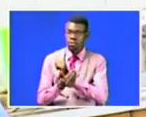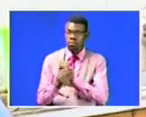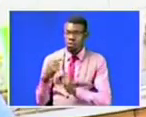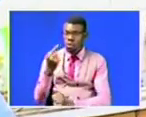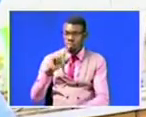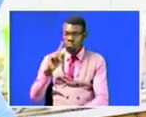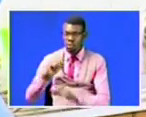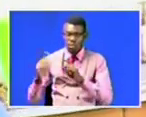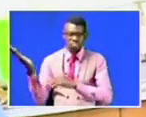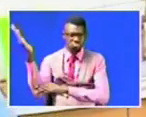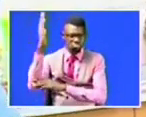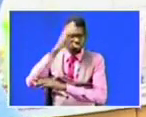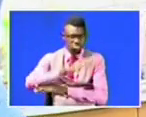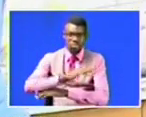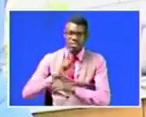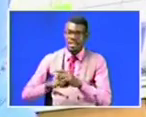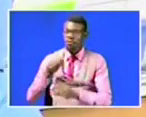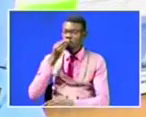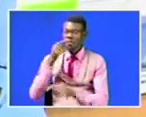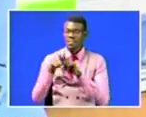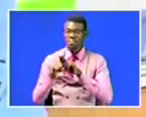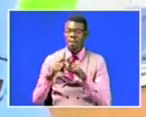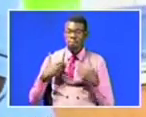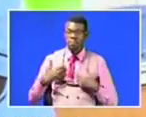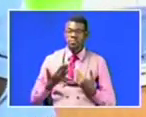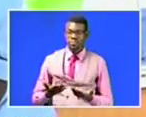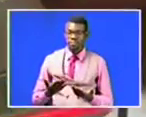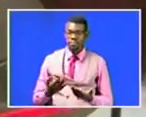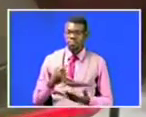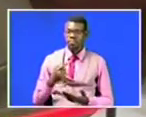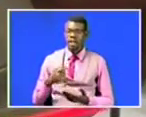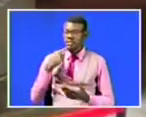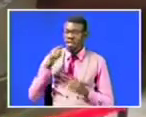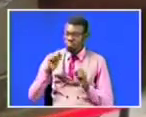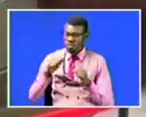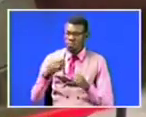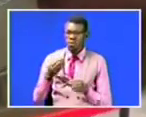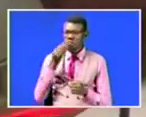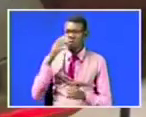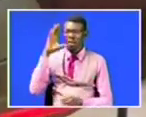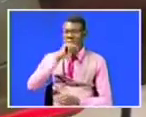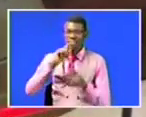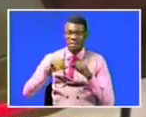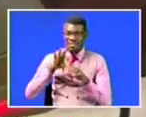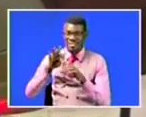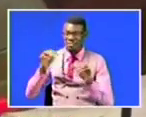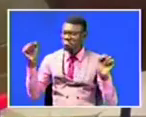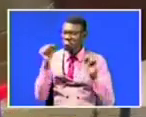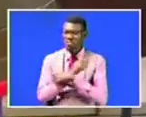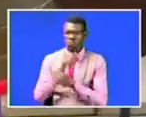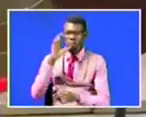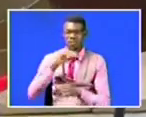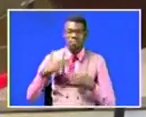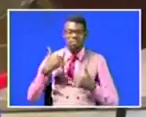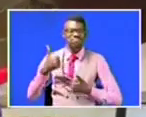and accompanying every meal. Locals agree that they can skip a meal, but not tea. They enjoy it when it is served